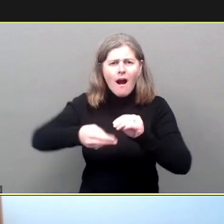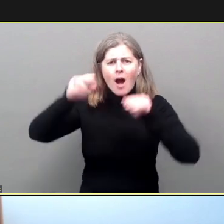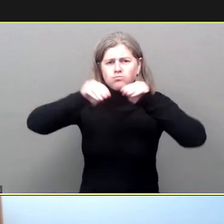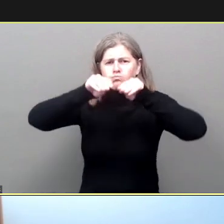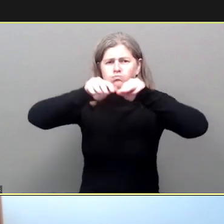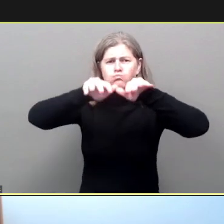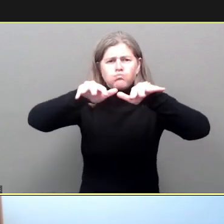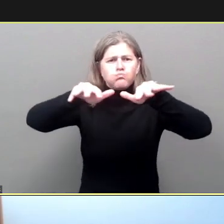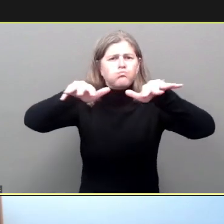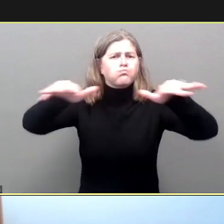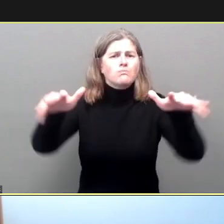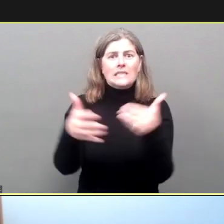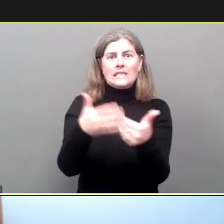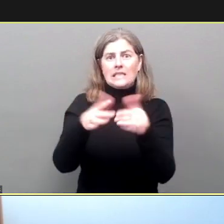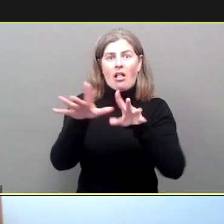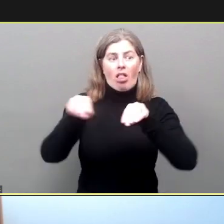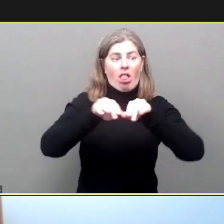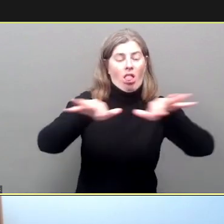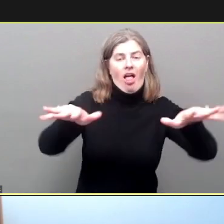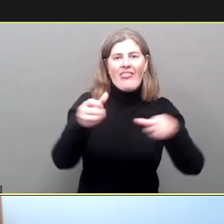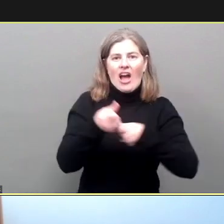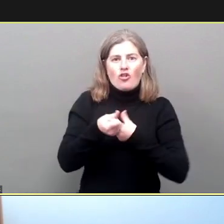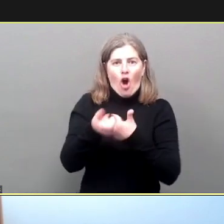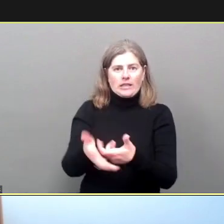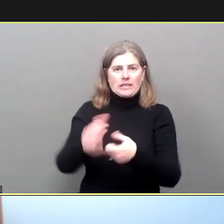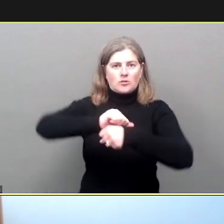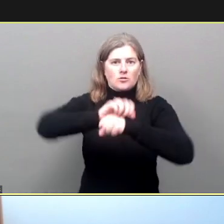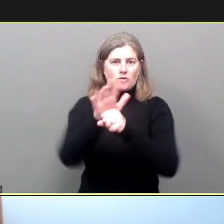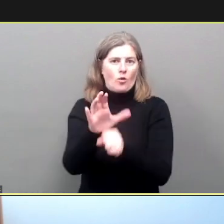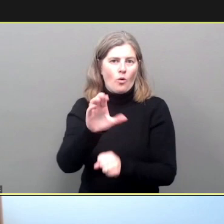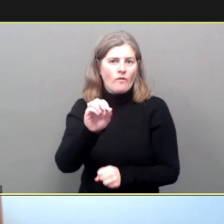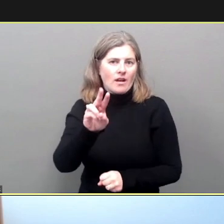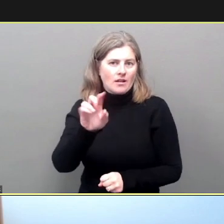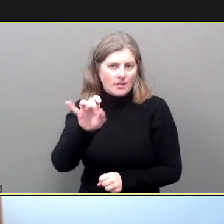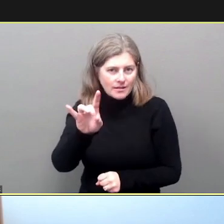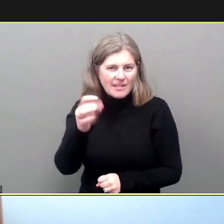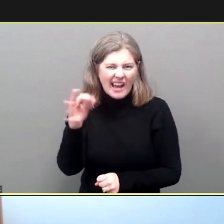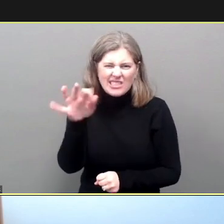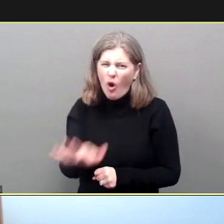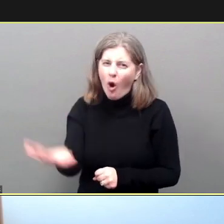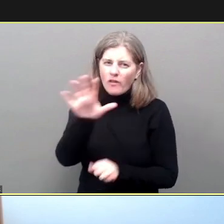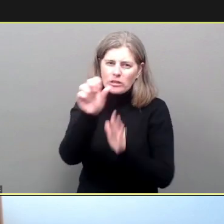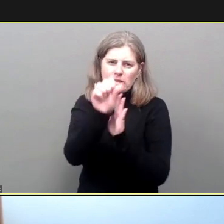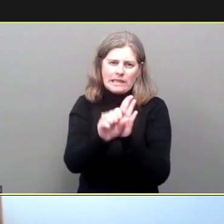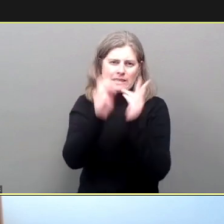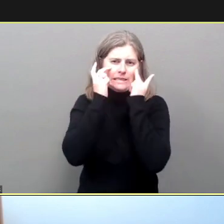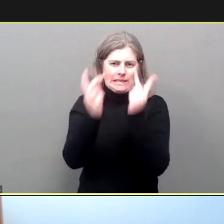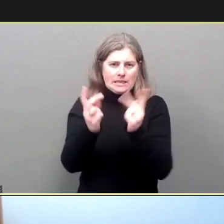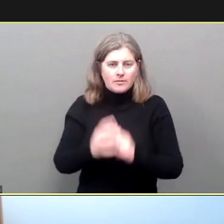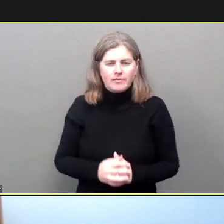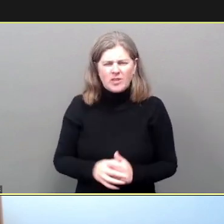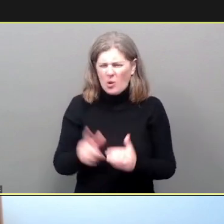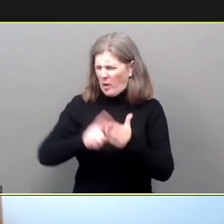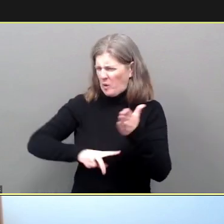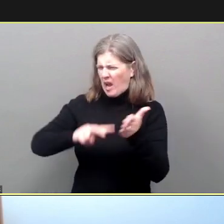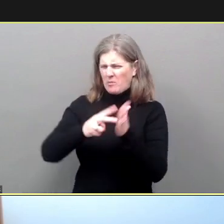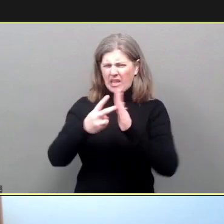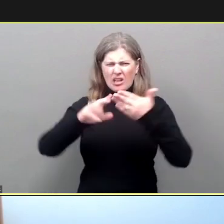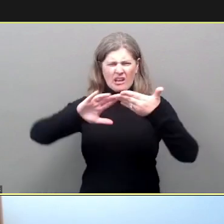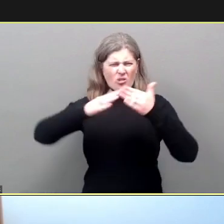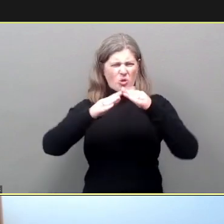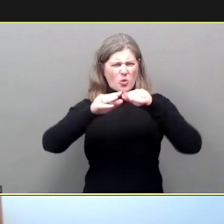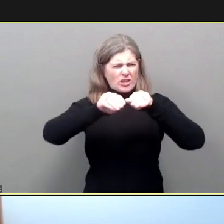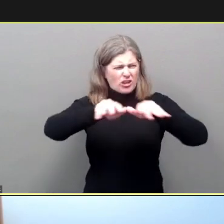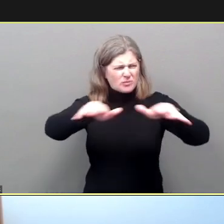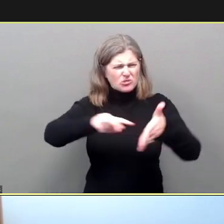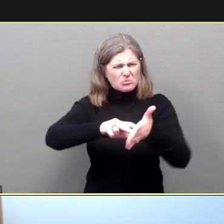transmission of the virus that causes COVID-19 across the state. And what do I mean by community